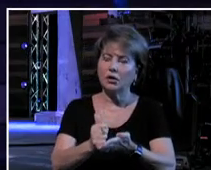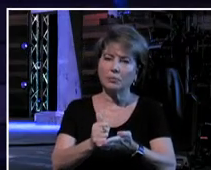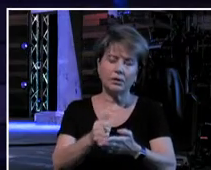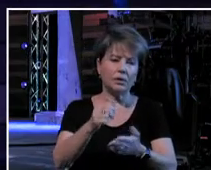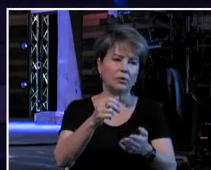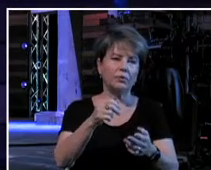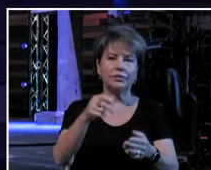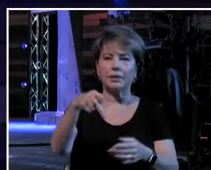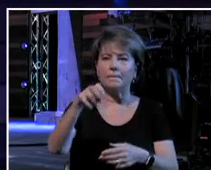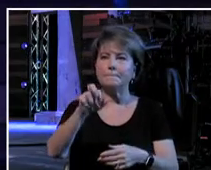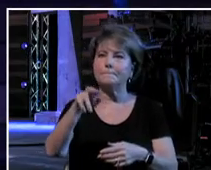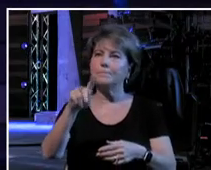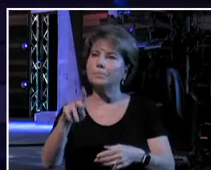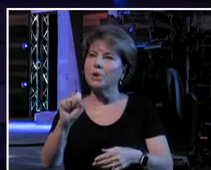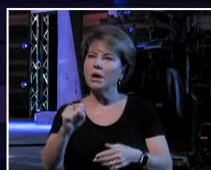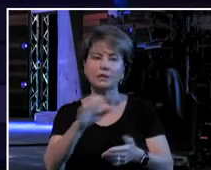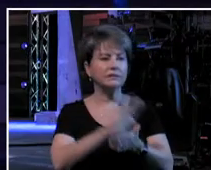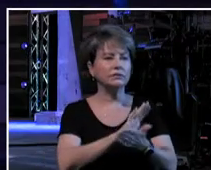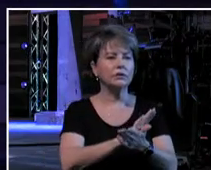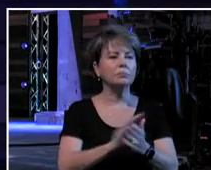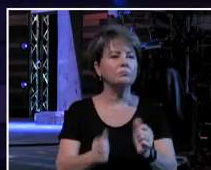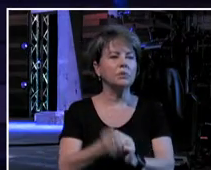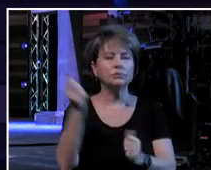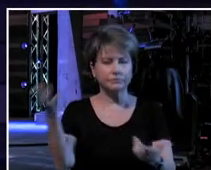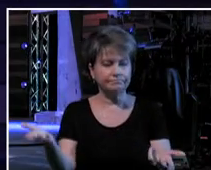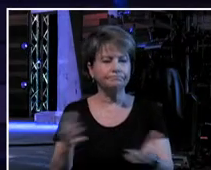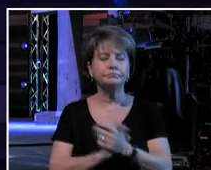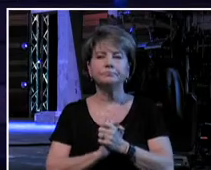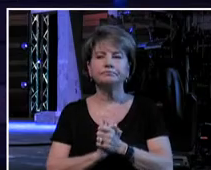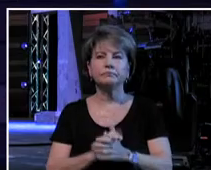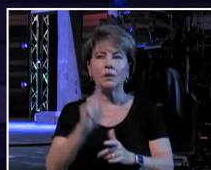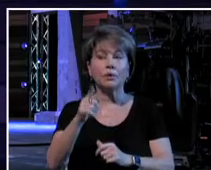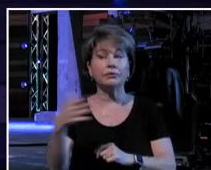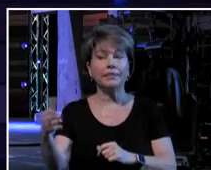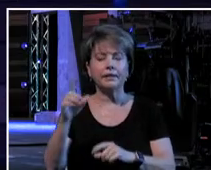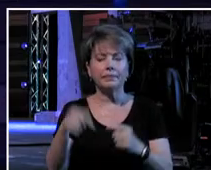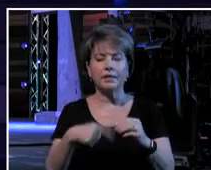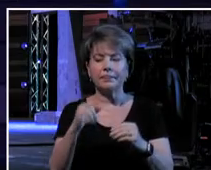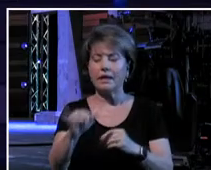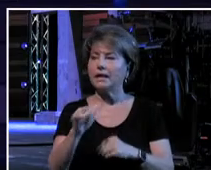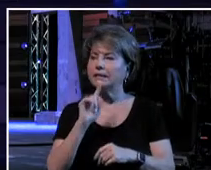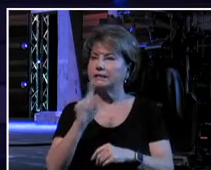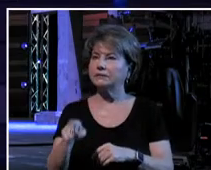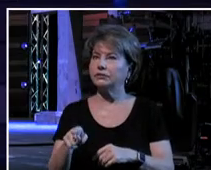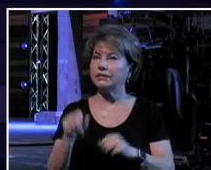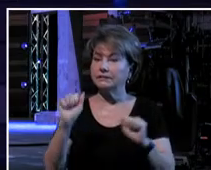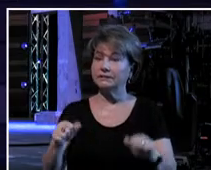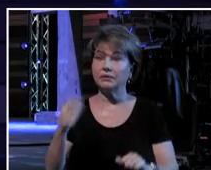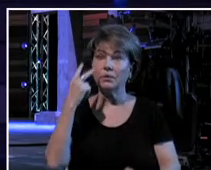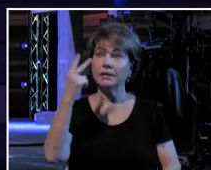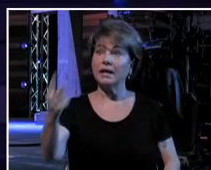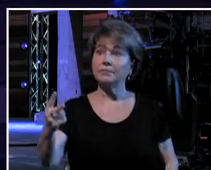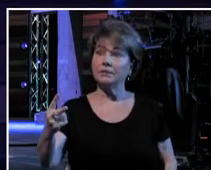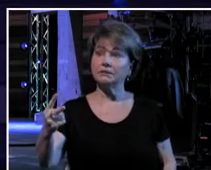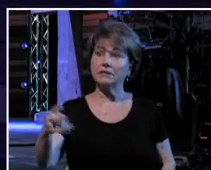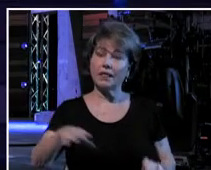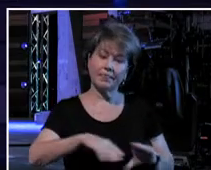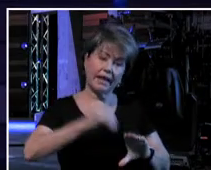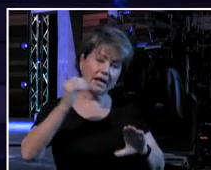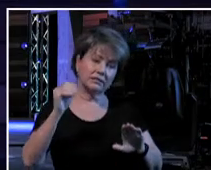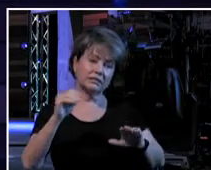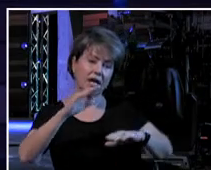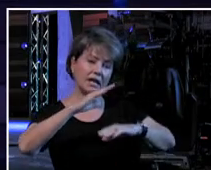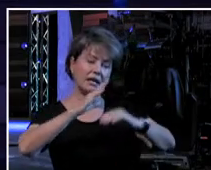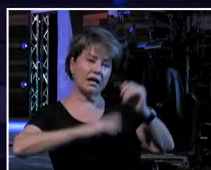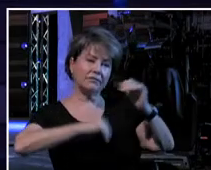and mostly in schools. And one of the great things about this is you can see what happens on the exterior. You can see